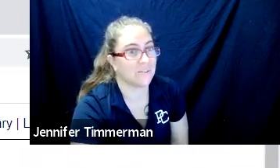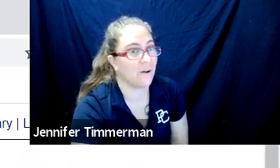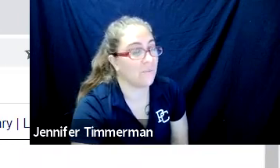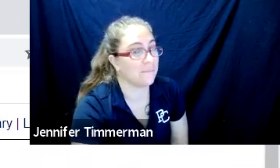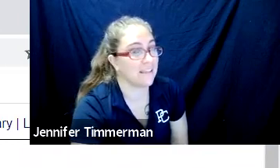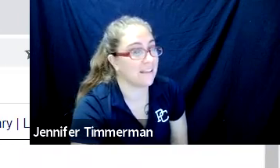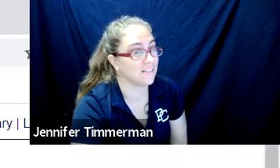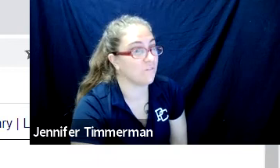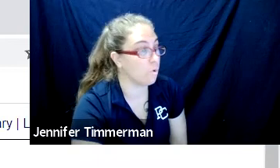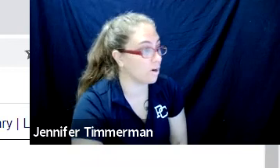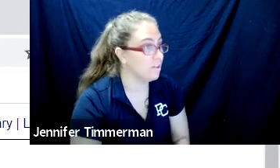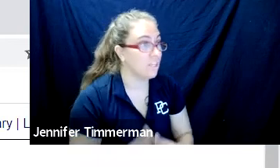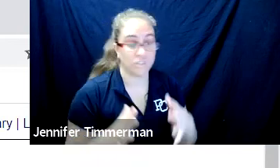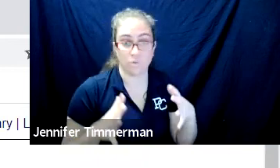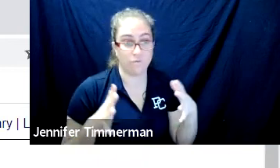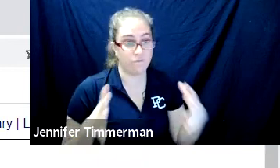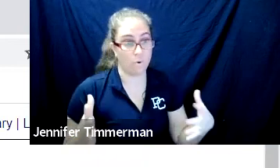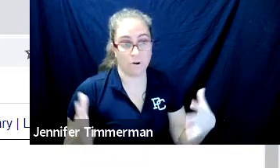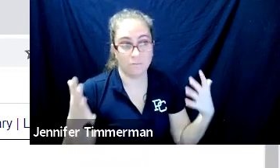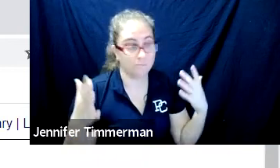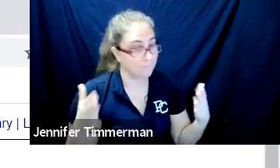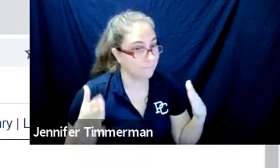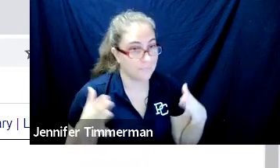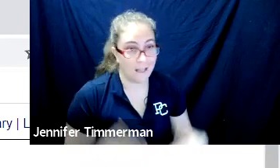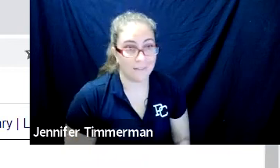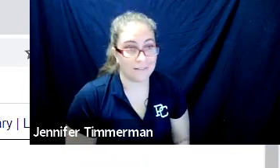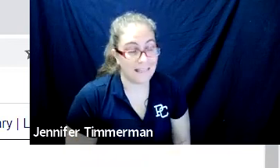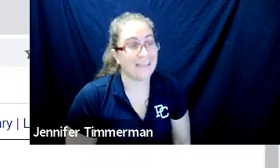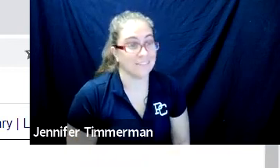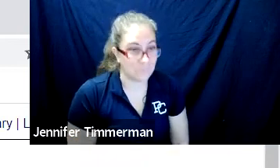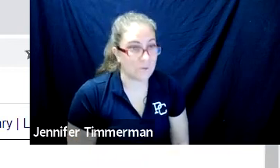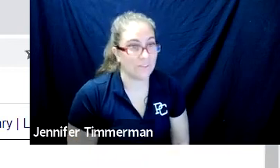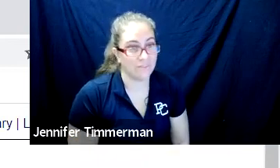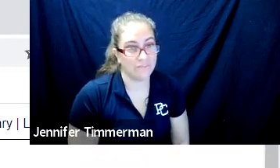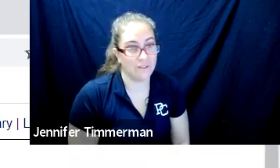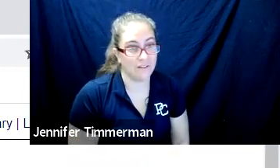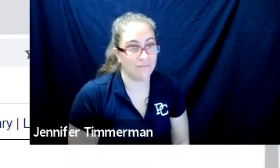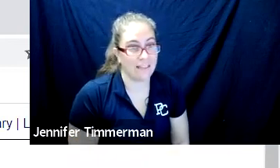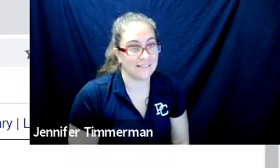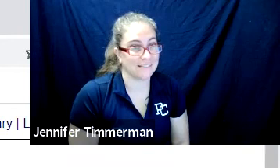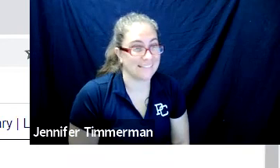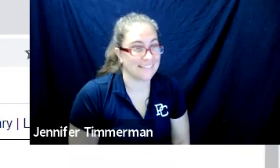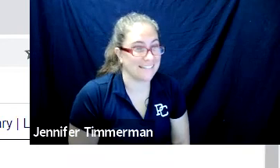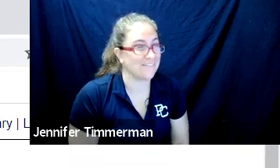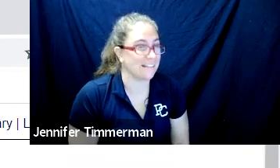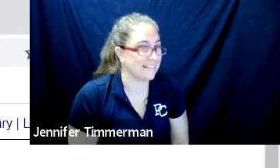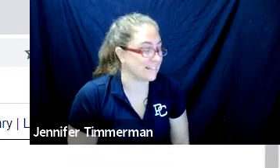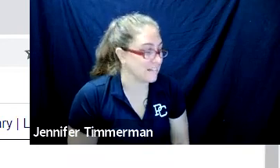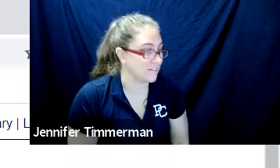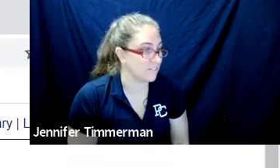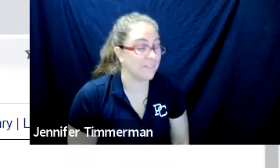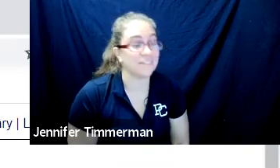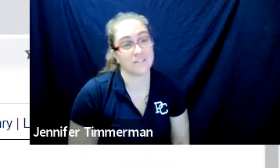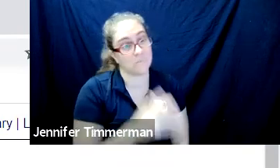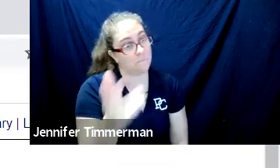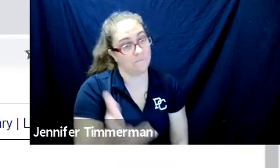3. So all the way up to ASL 4. So 4 solid classes worth of lessons, 60 different lessons in